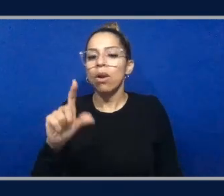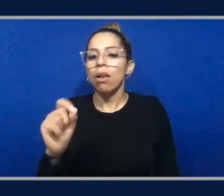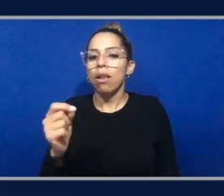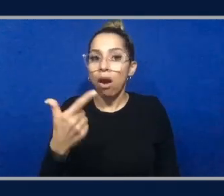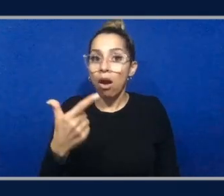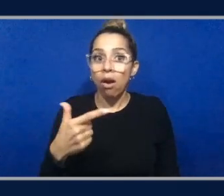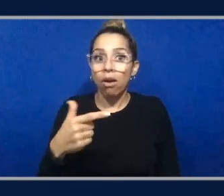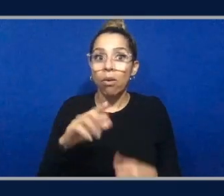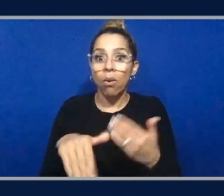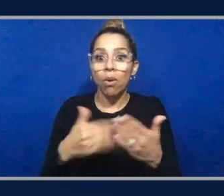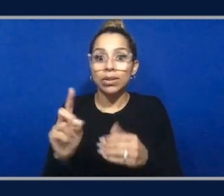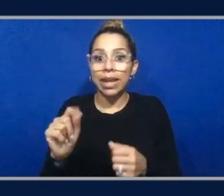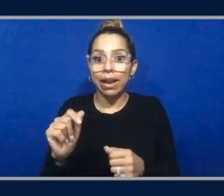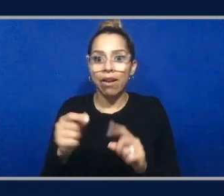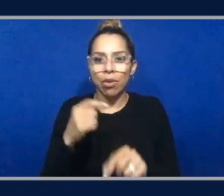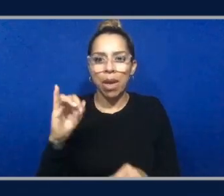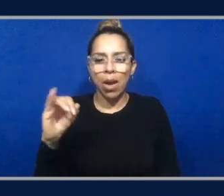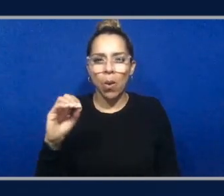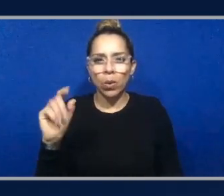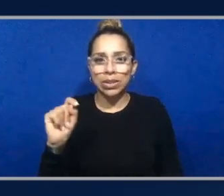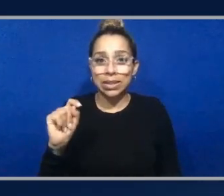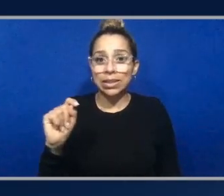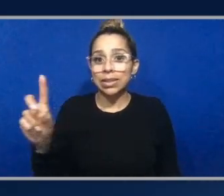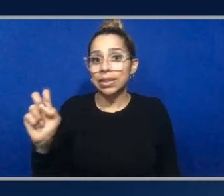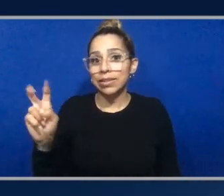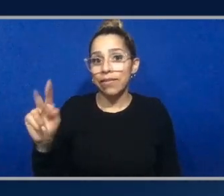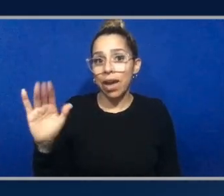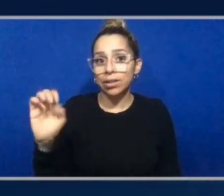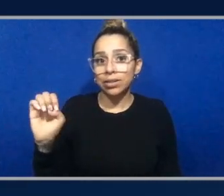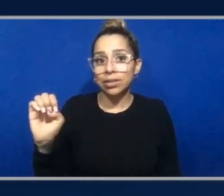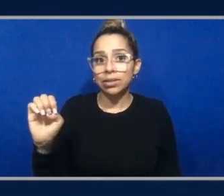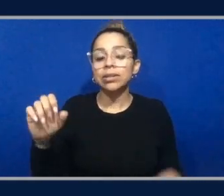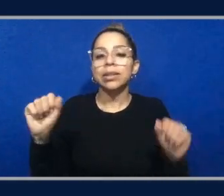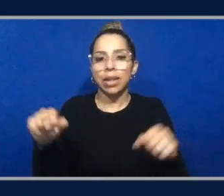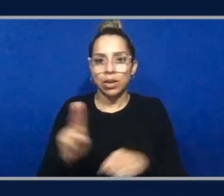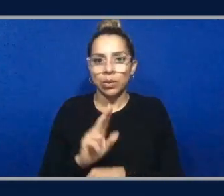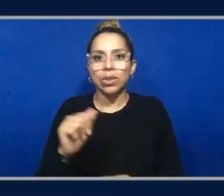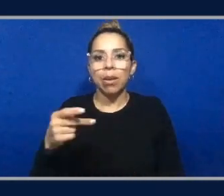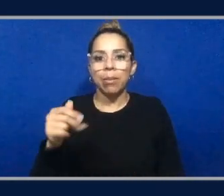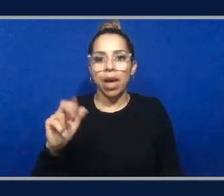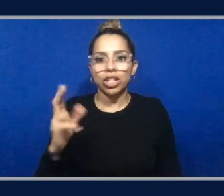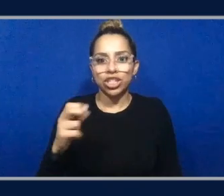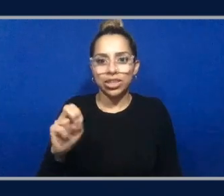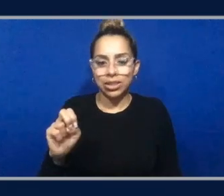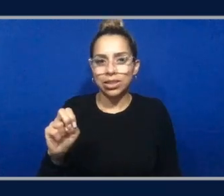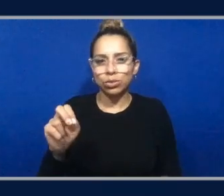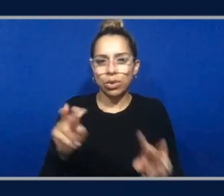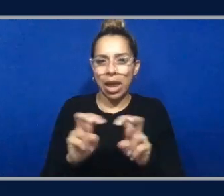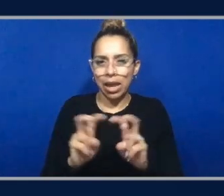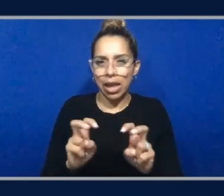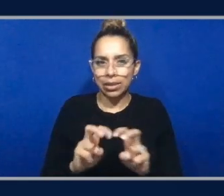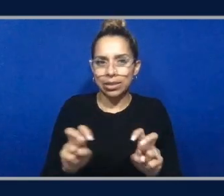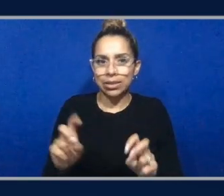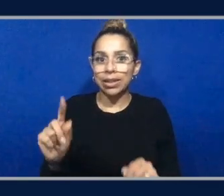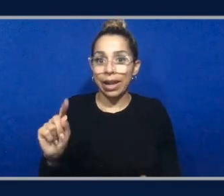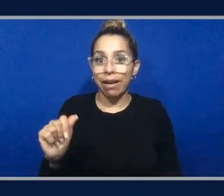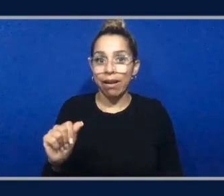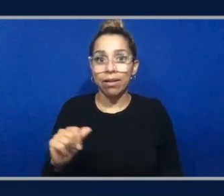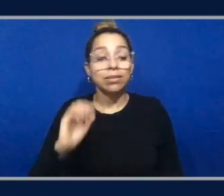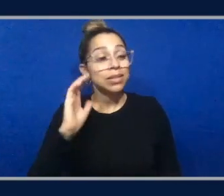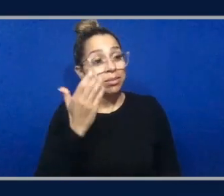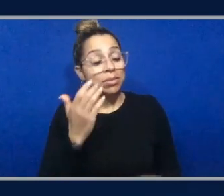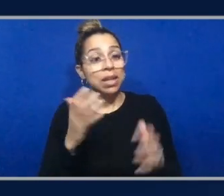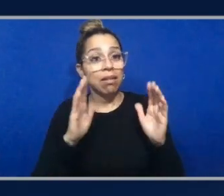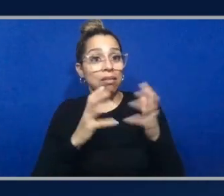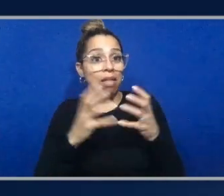IoT devices and use the Apache Iceberg as the way to like analyze that data. Sounds like these are a lot of great use cases for